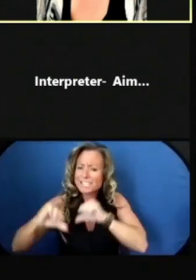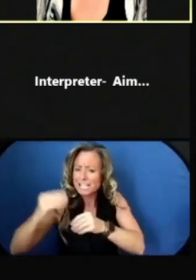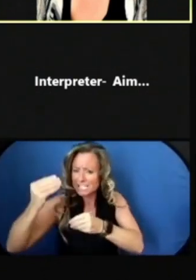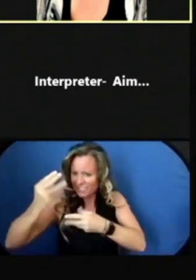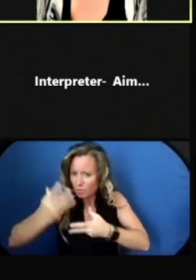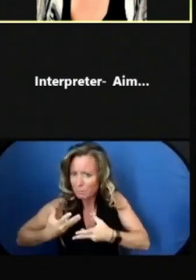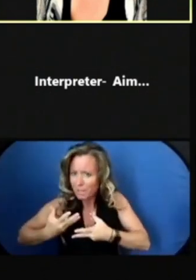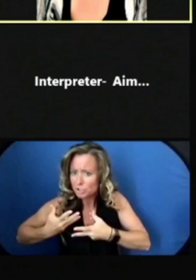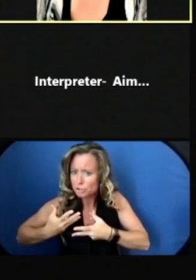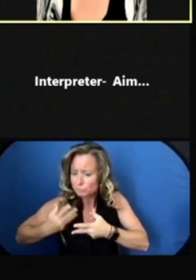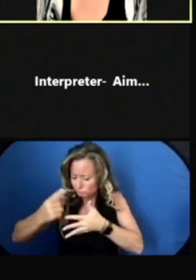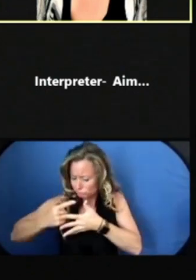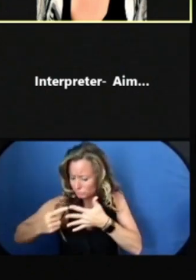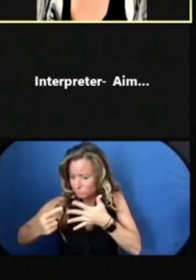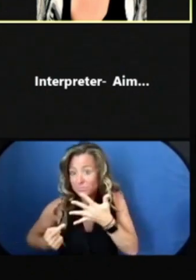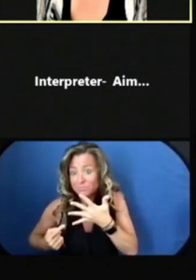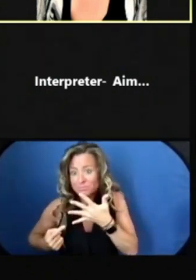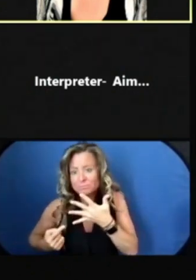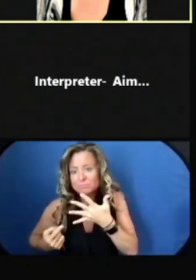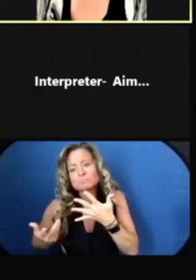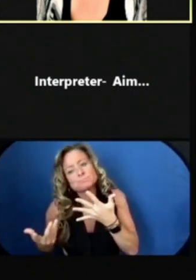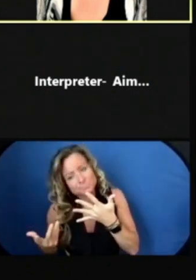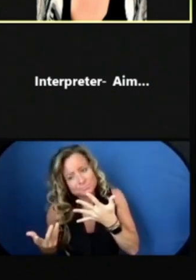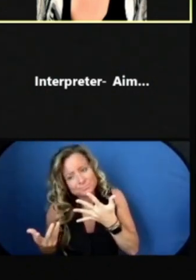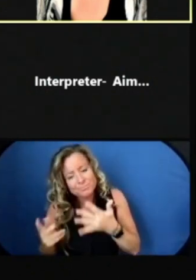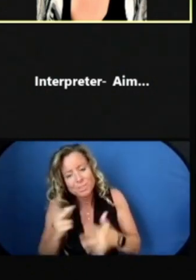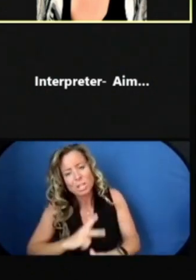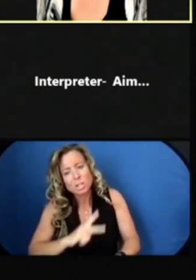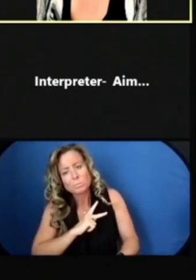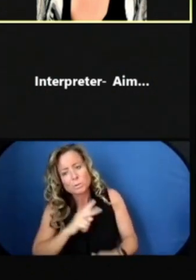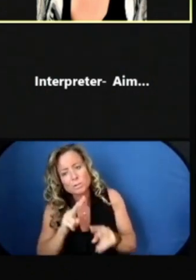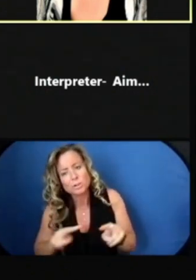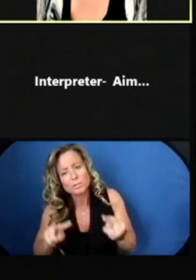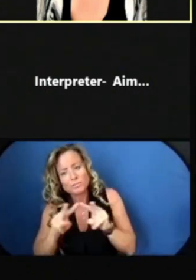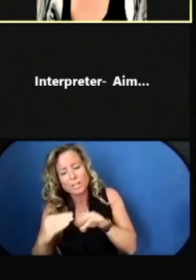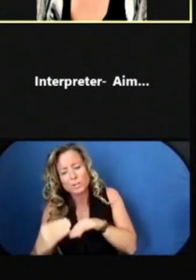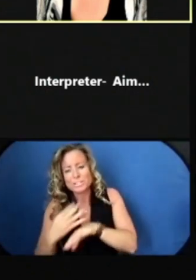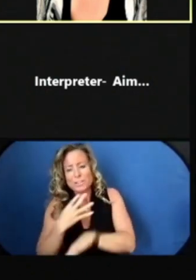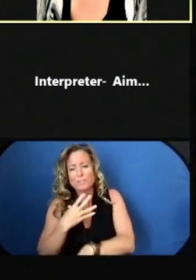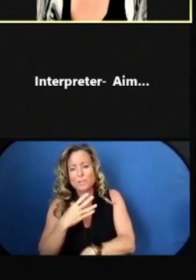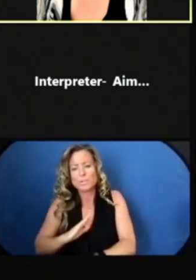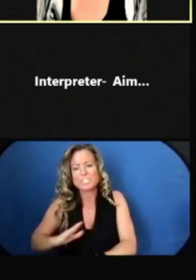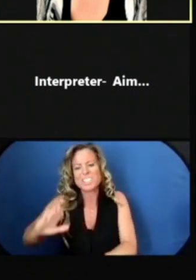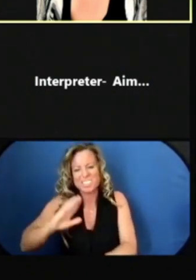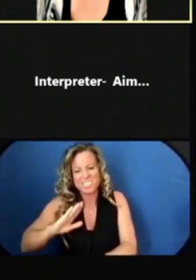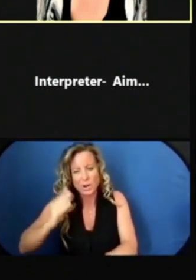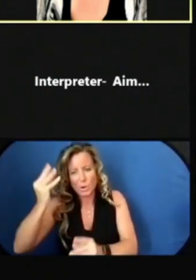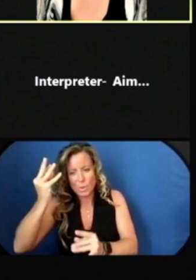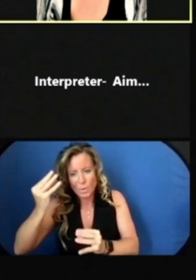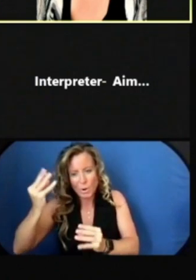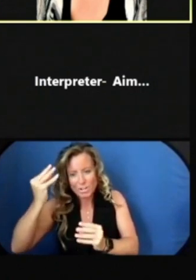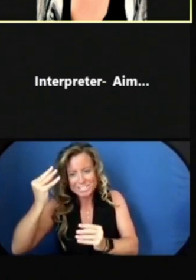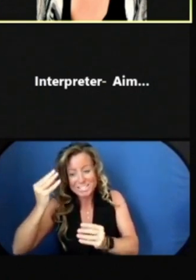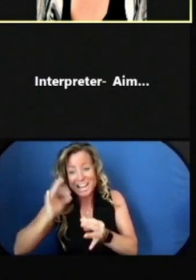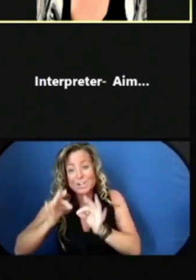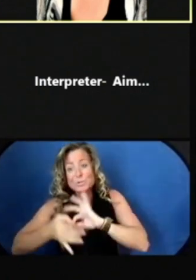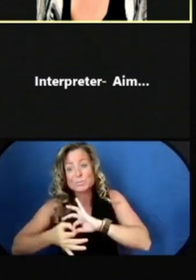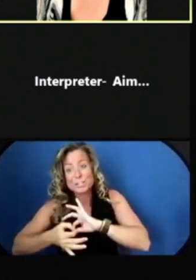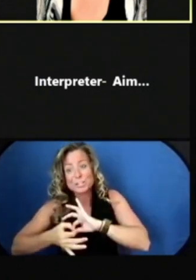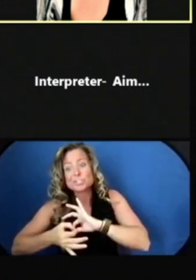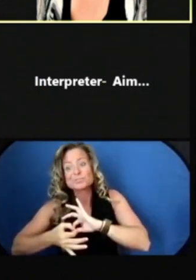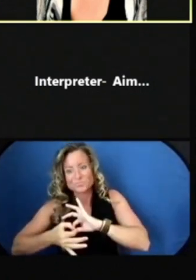with objectivity, their personal values influence the message and its